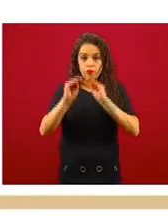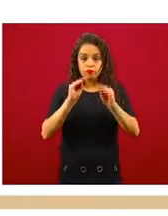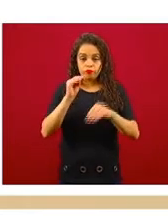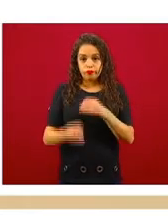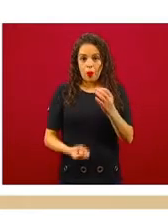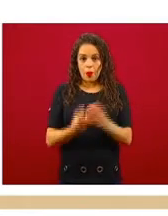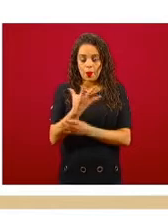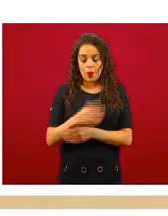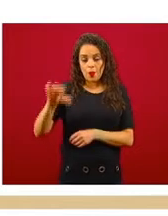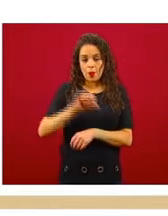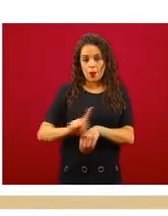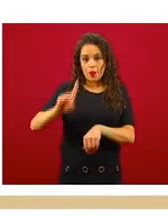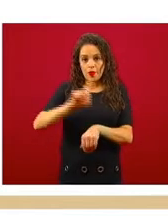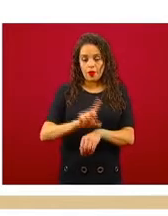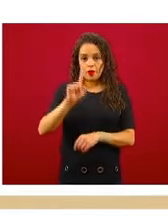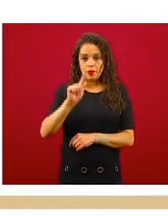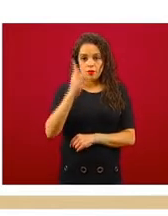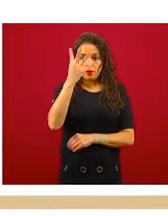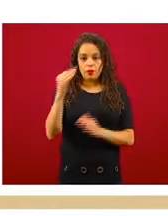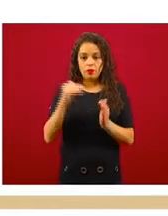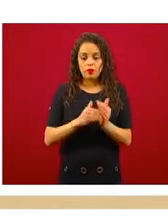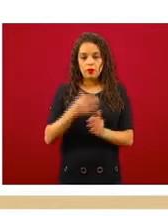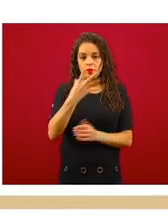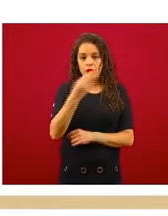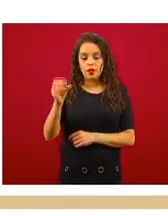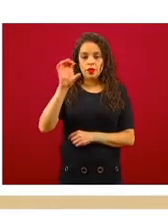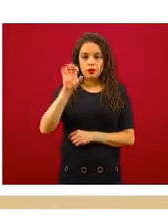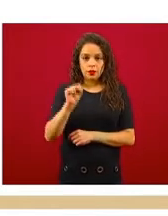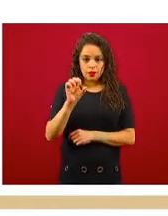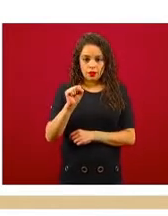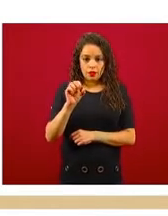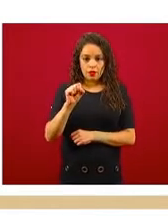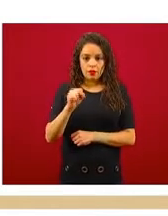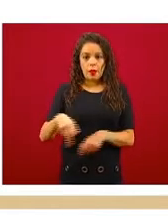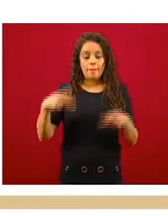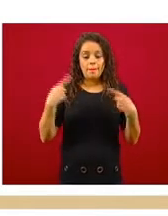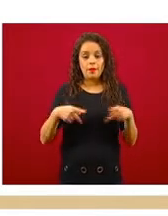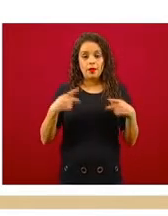cases. These are the figures as of today: